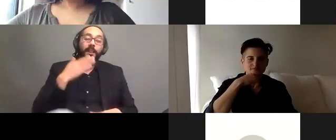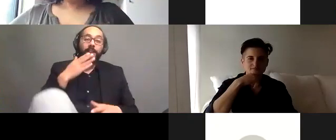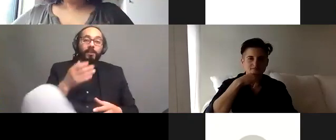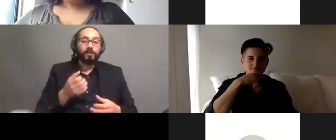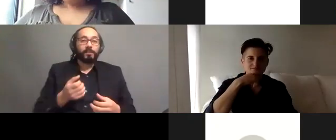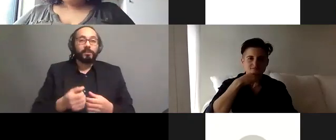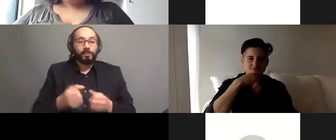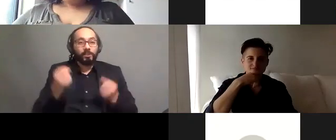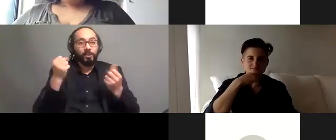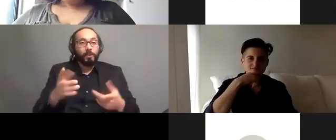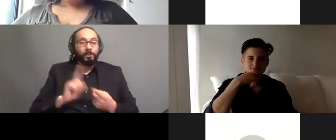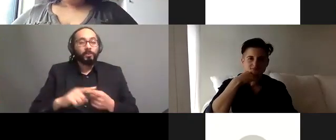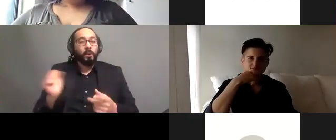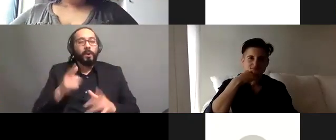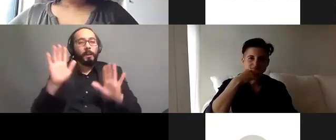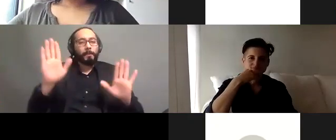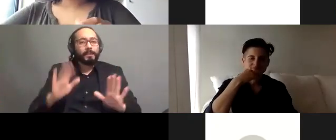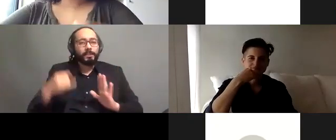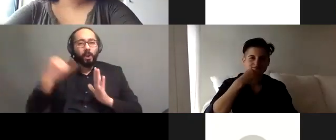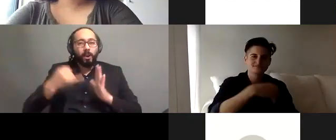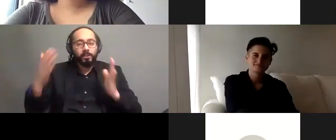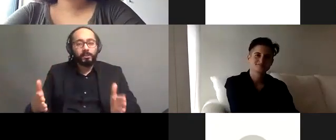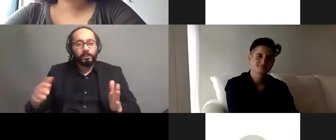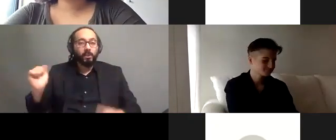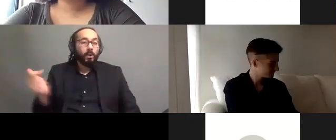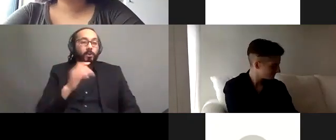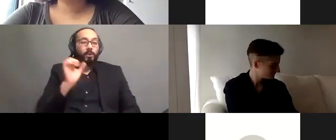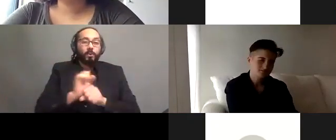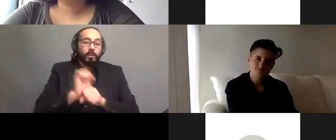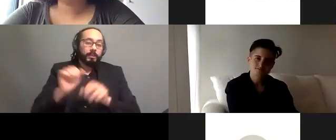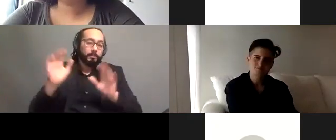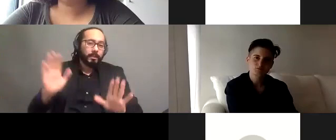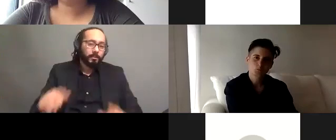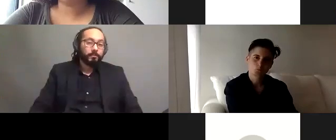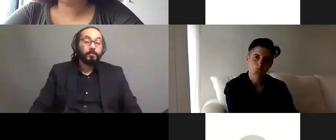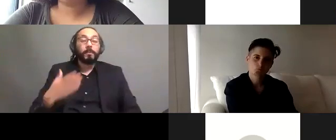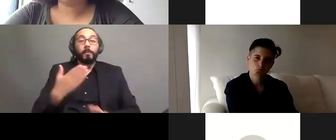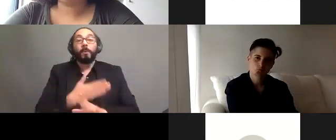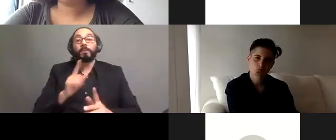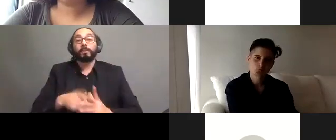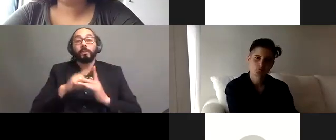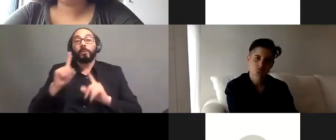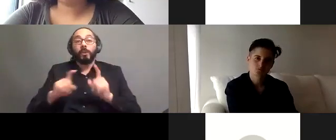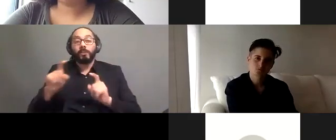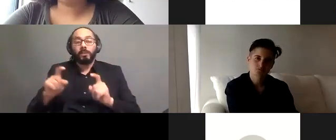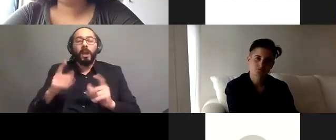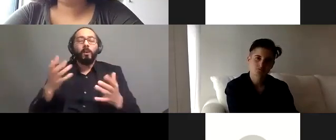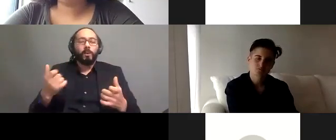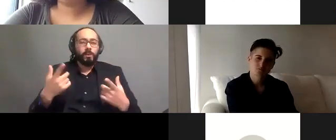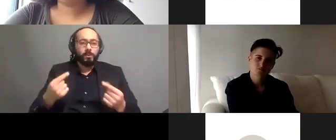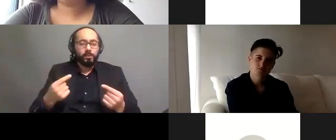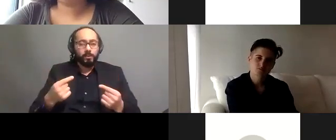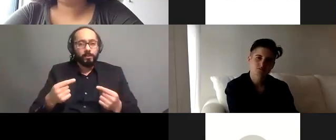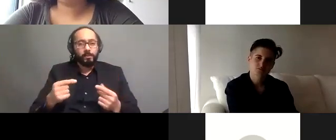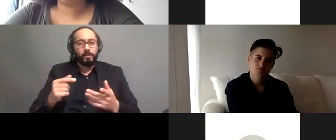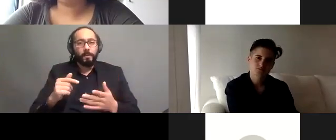amazing artists. All the work is amazing. Before I start the questions, I just wanted to recap